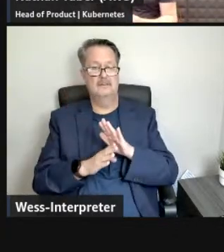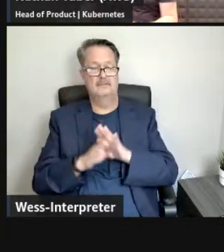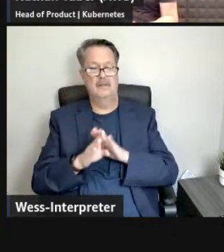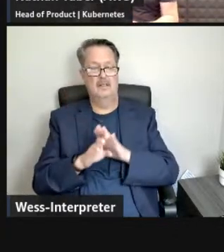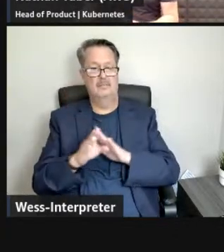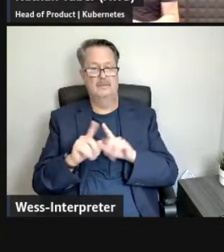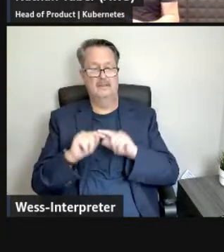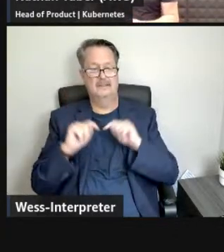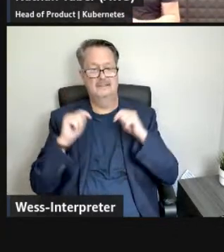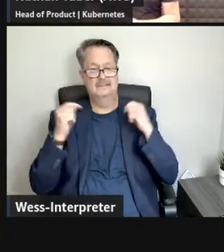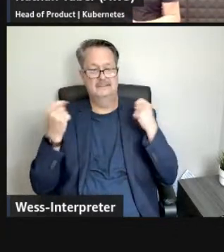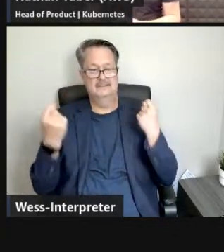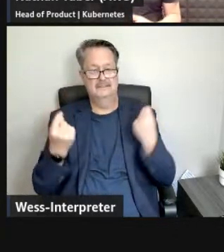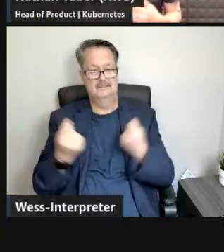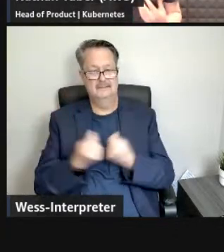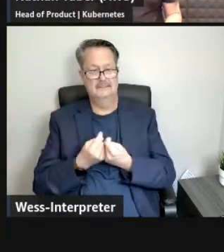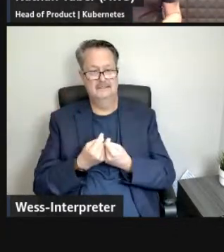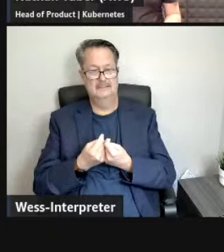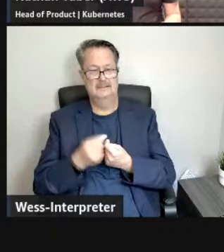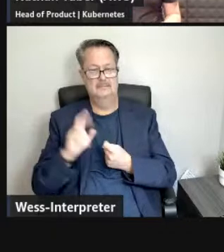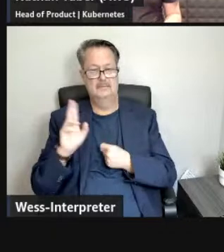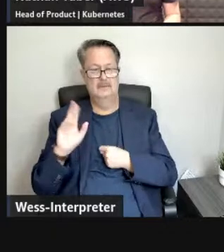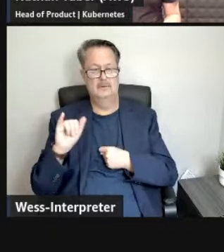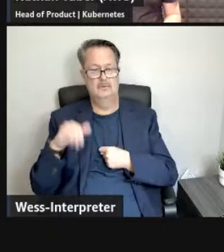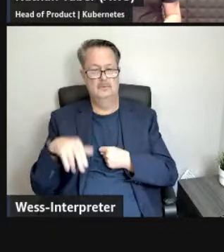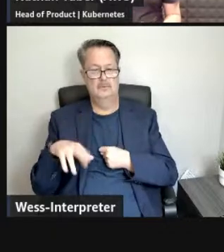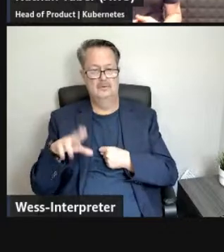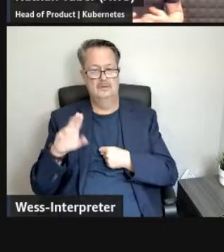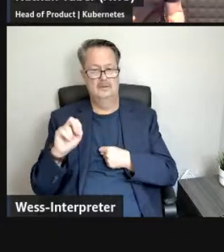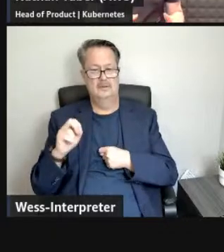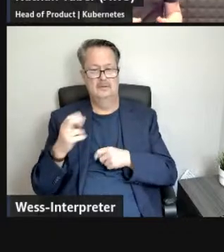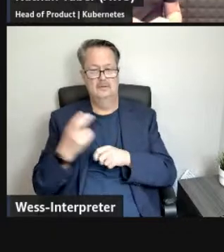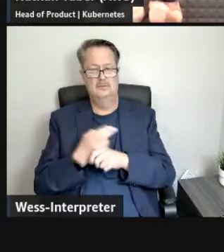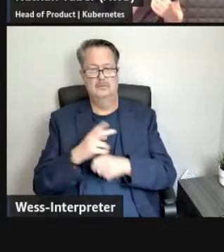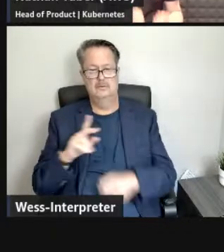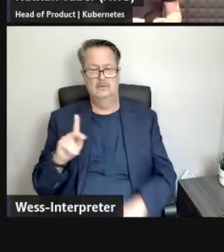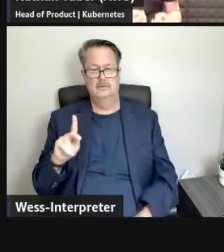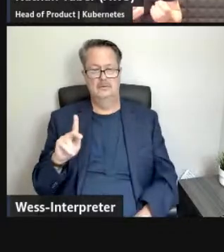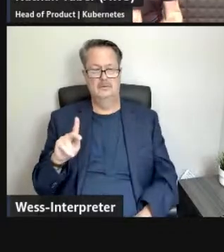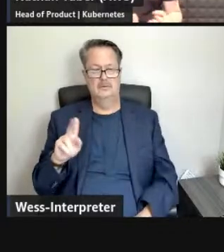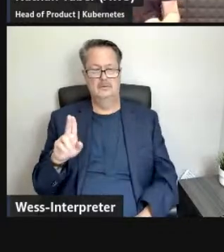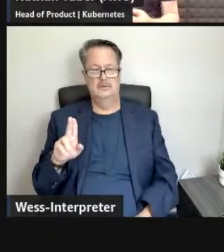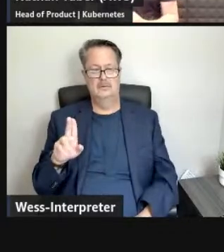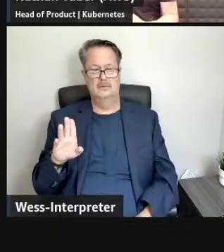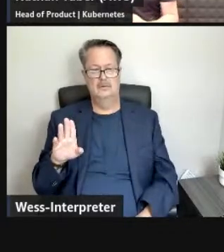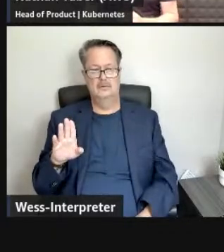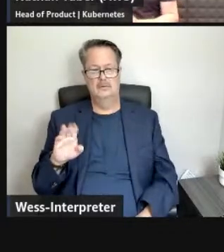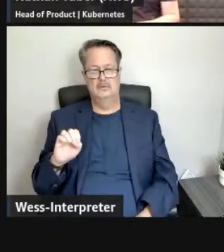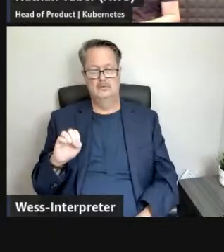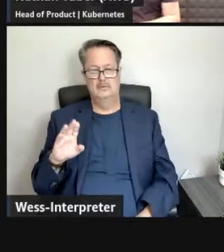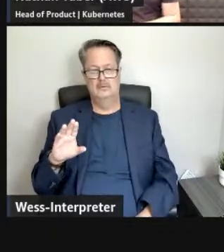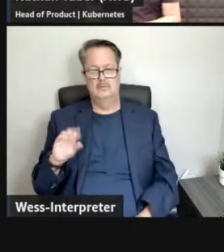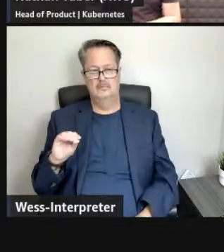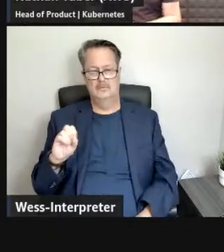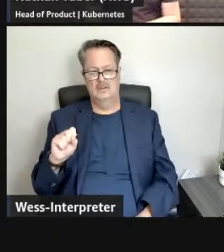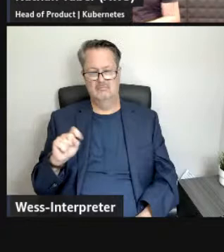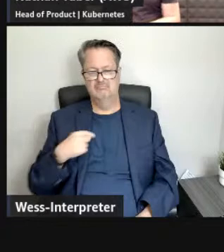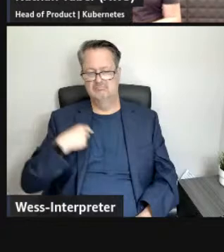unique namespace on my cluster, using KubeCost and EKS, I can understand the cost of each application